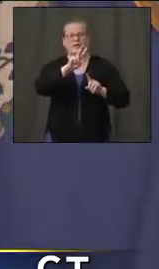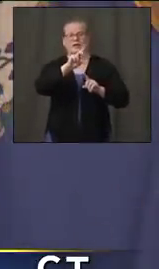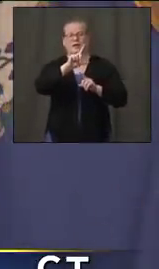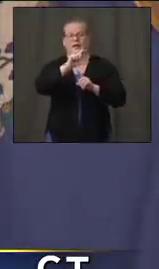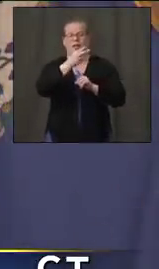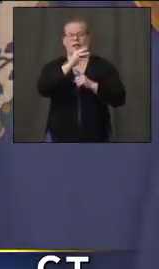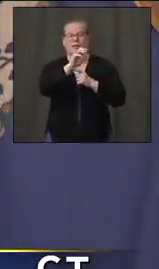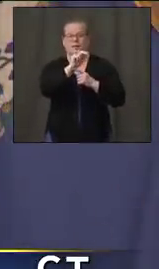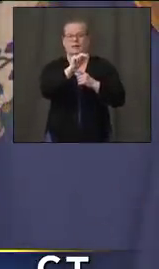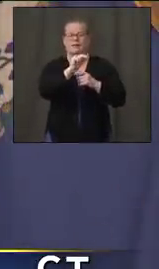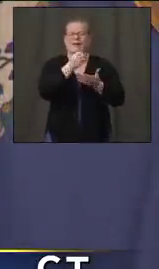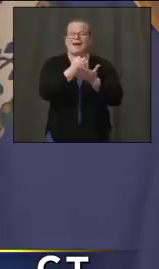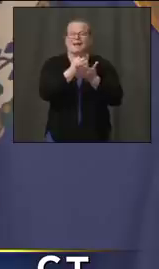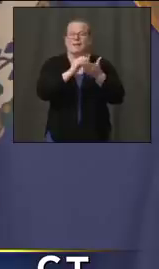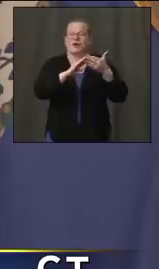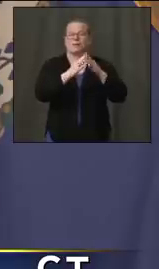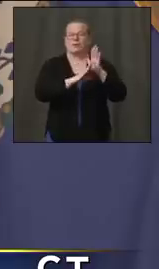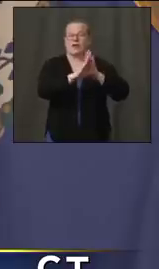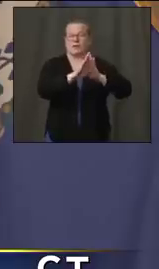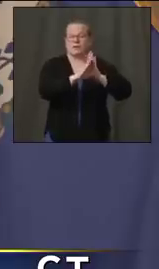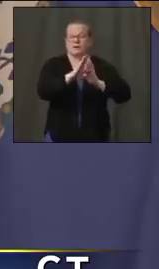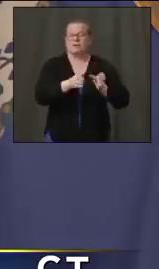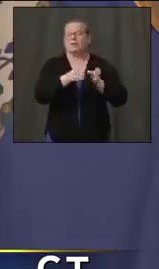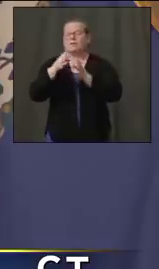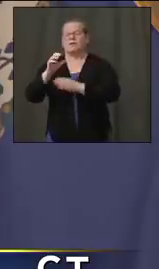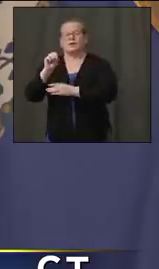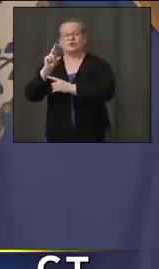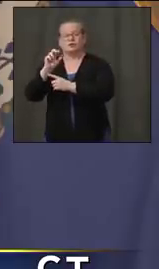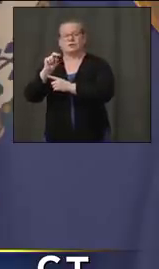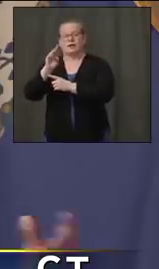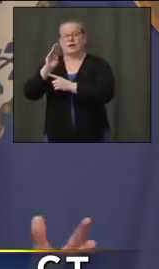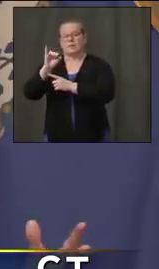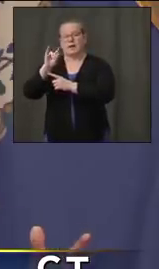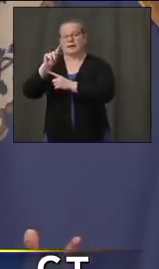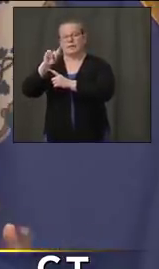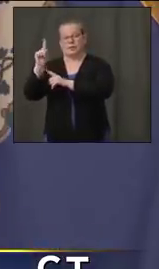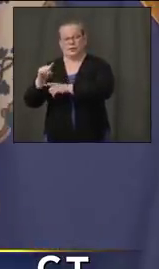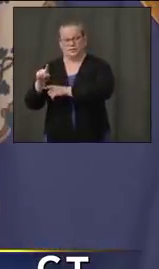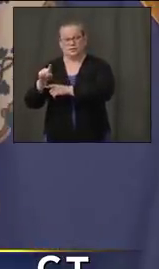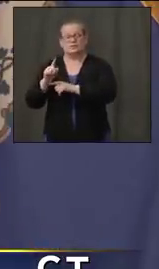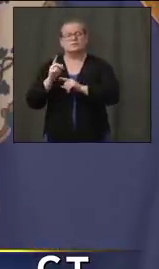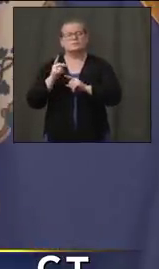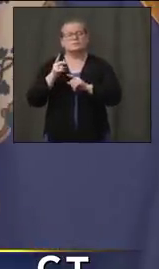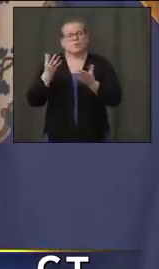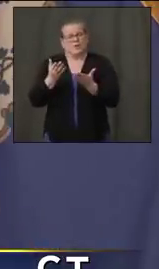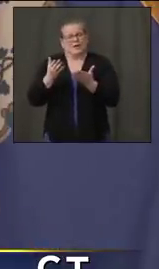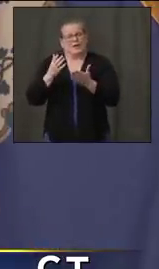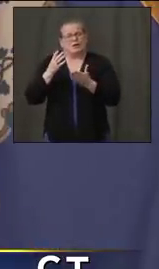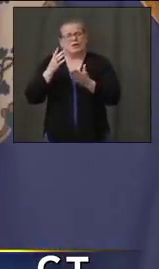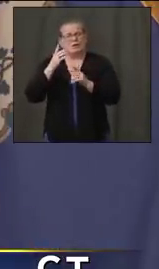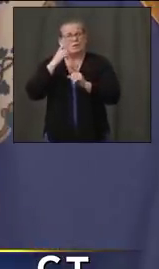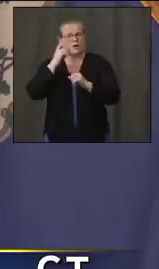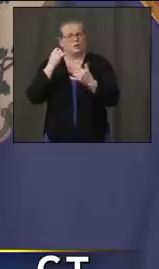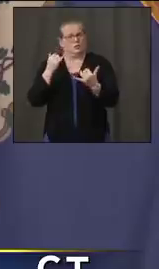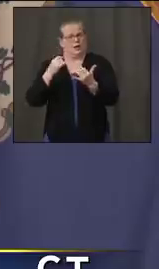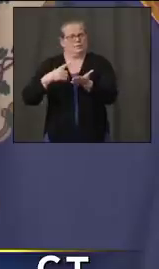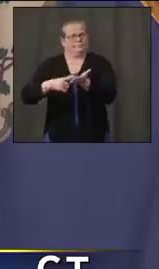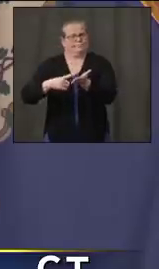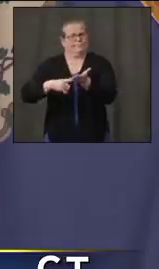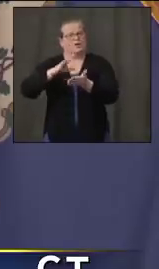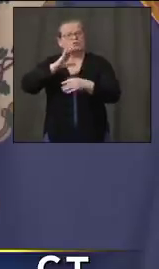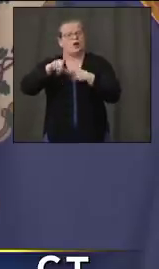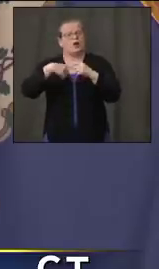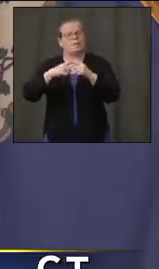and Community Development, and Susan Beisowitz. And they're here with me because we're going to spend a fair amount of time talking about